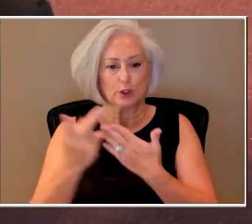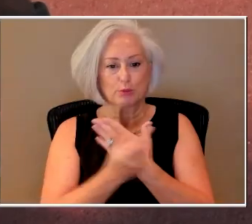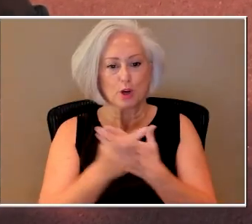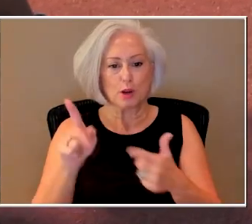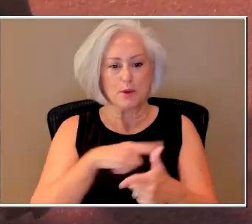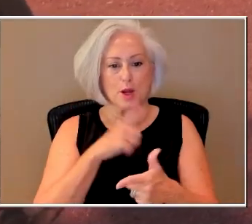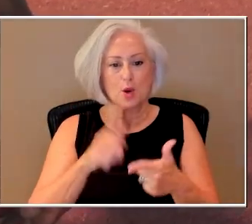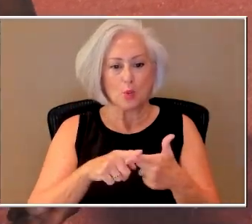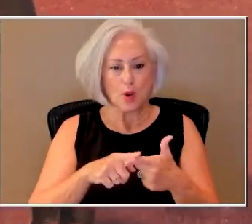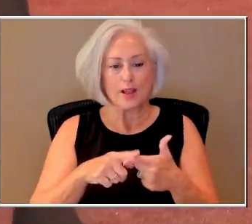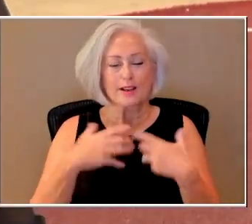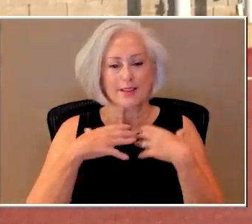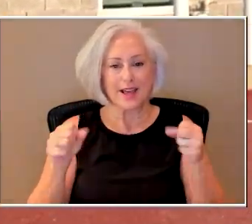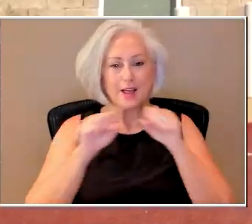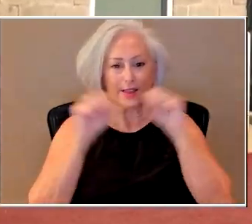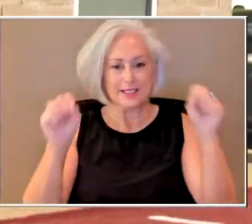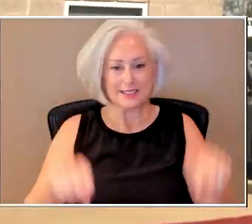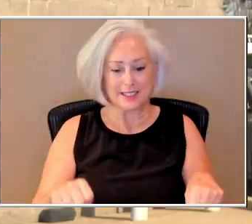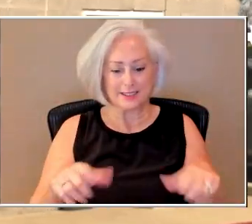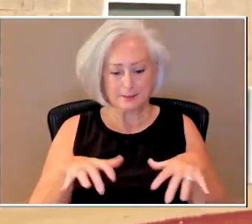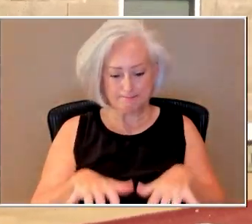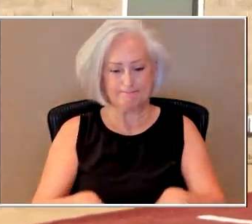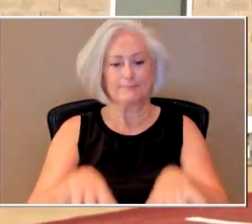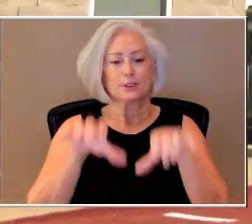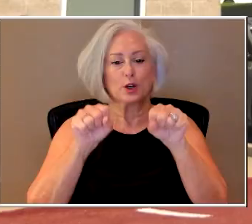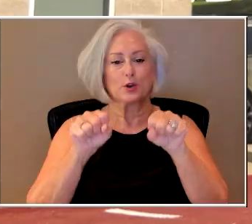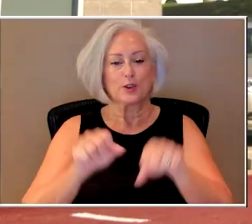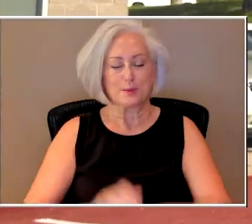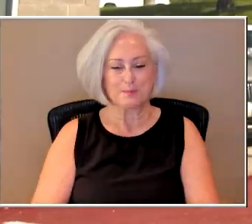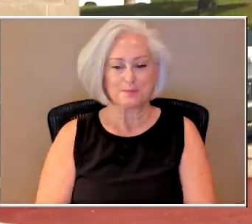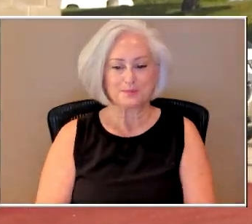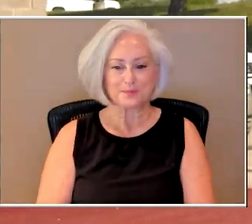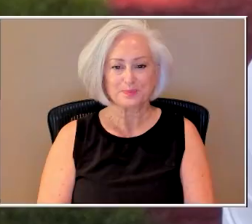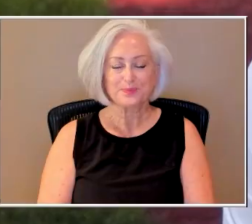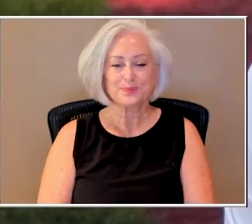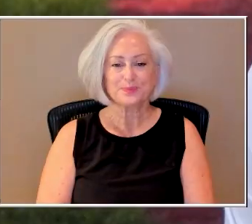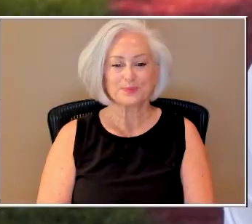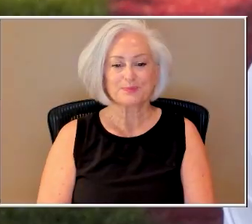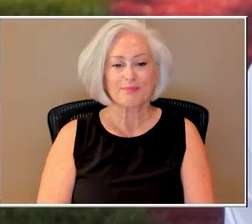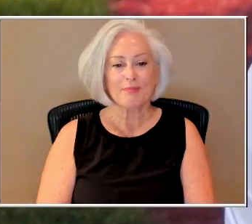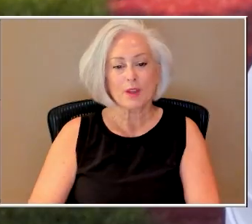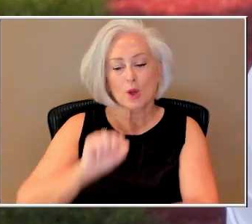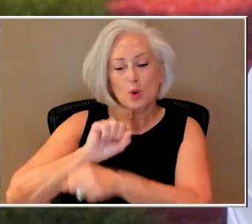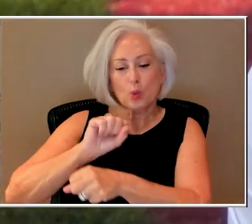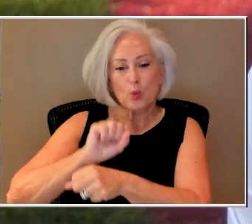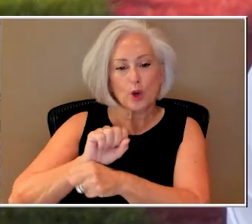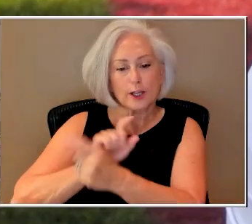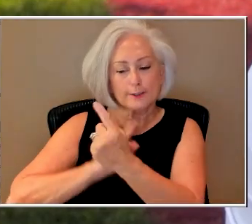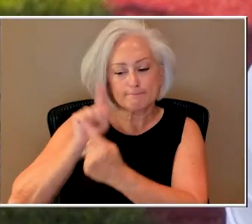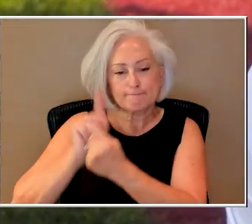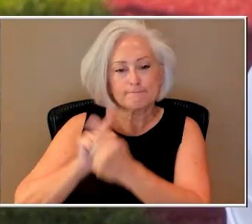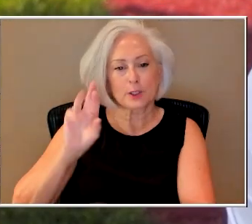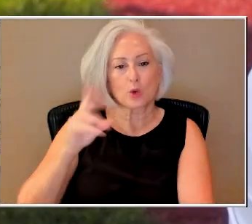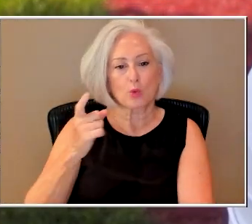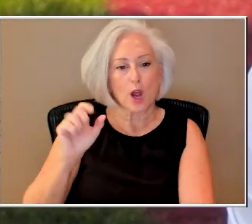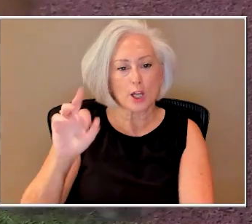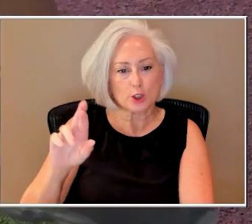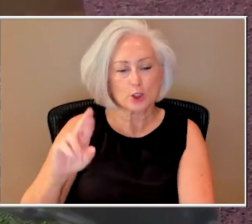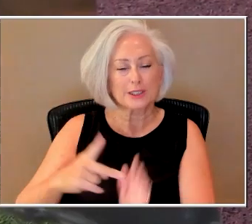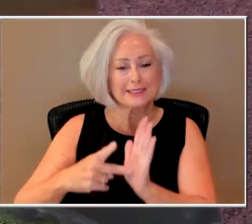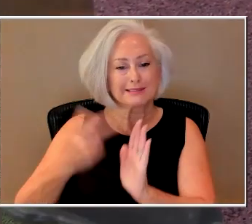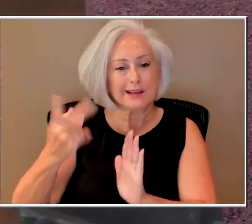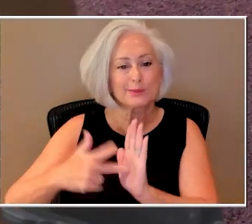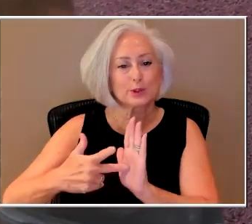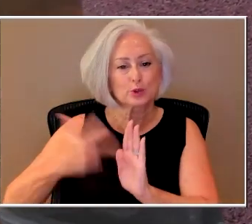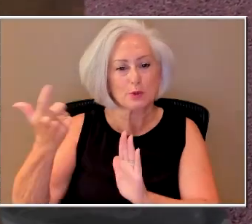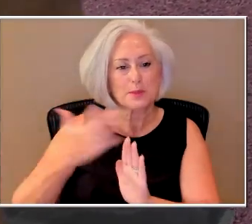over. And relax, good job. Not so much. No, you can't sleep in that one. Working with Roger has doubled or tripled my skill level and